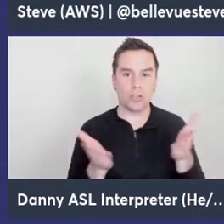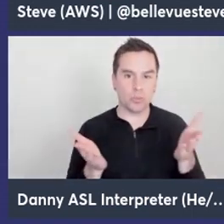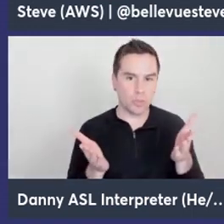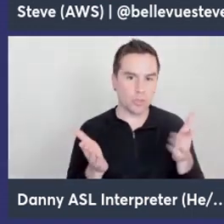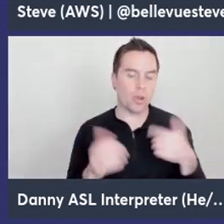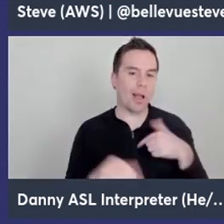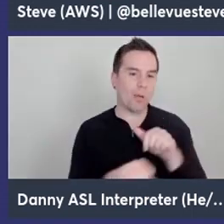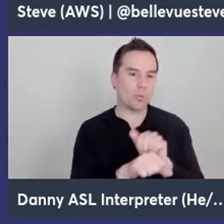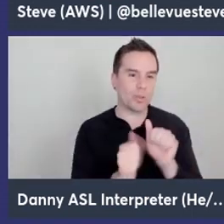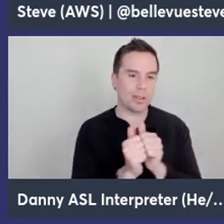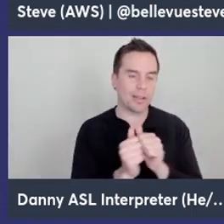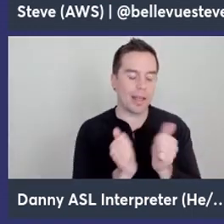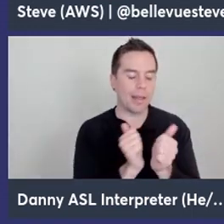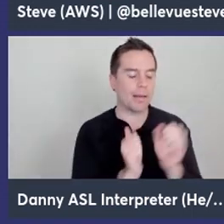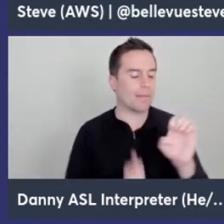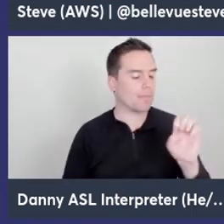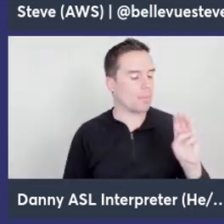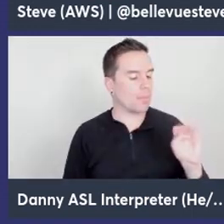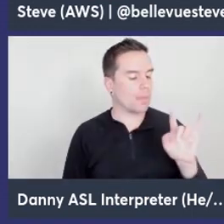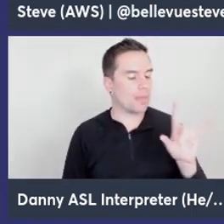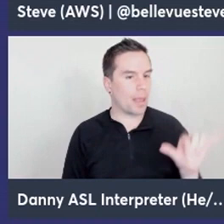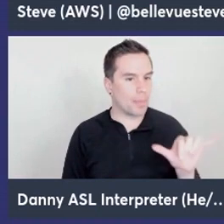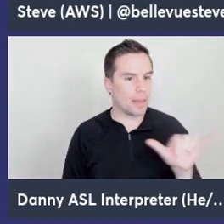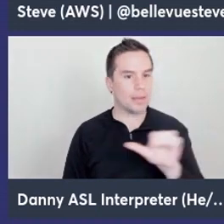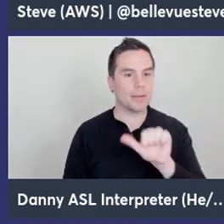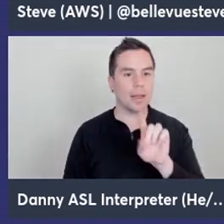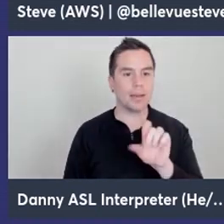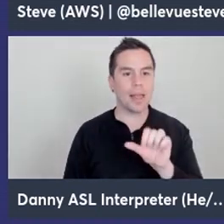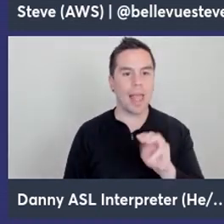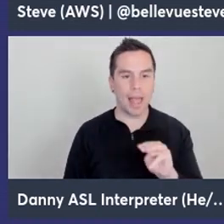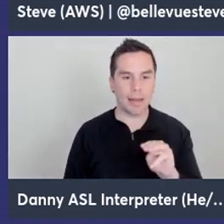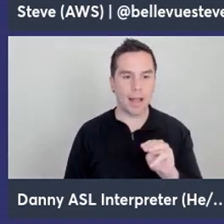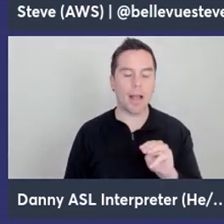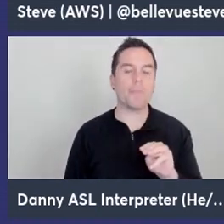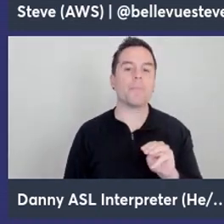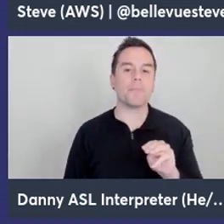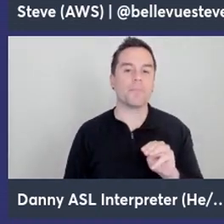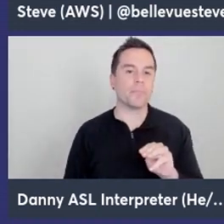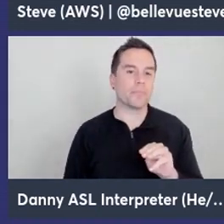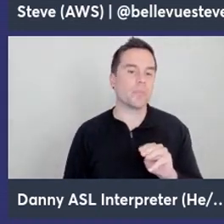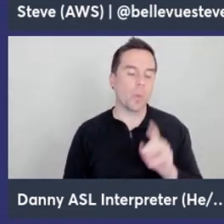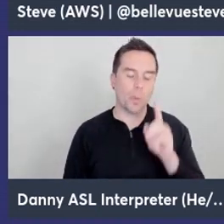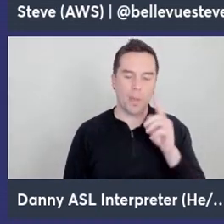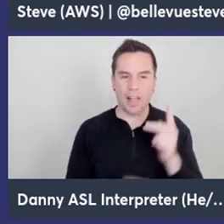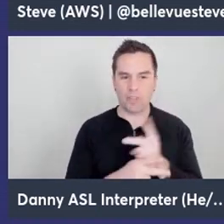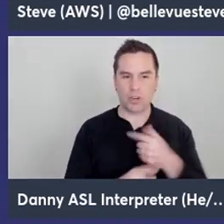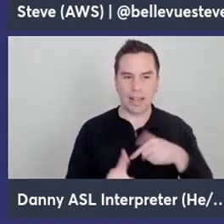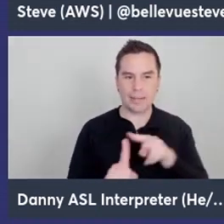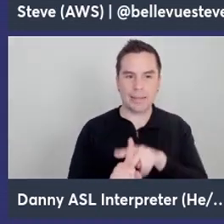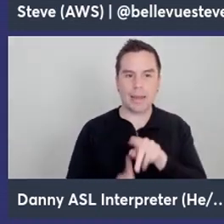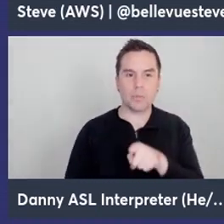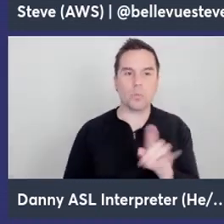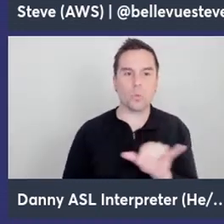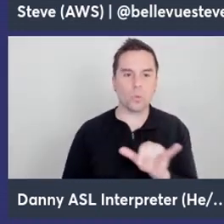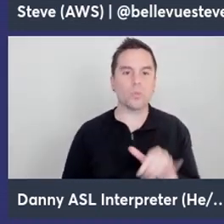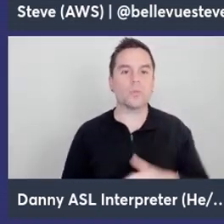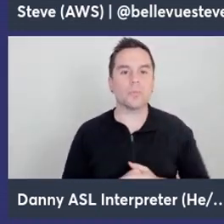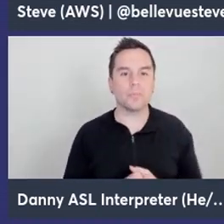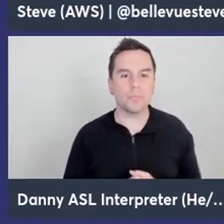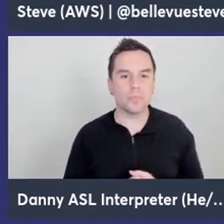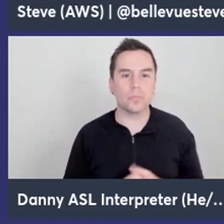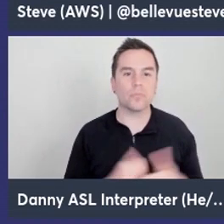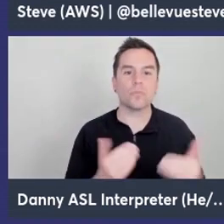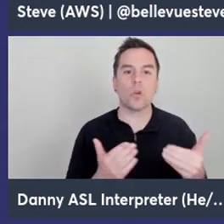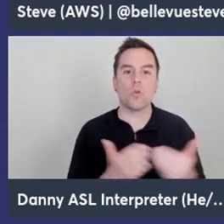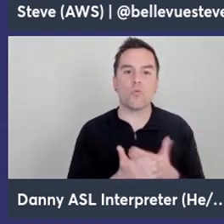Emily and then Adam, one of our the VP of our area. So I figured I'd assign him to this too. So make a pull request, new landing page. It's